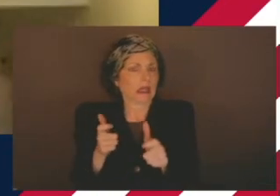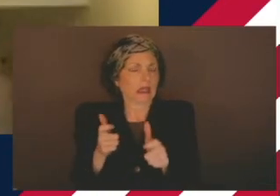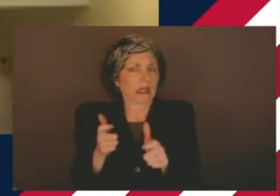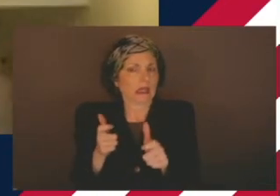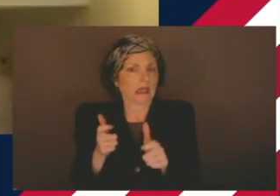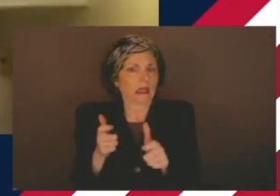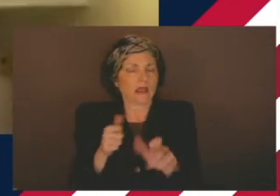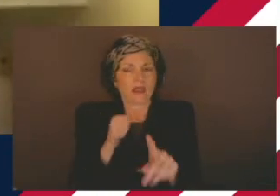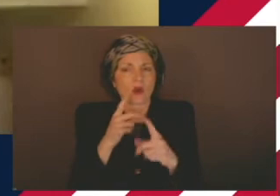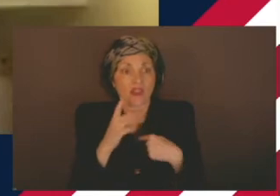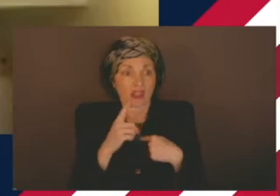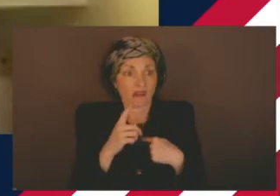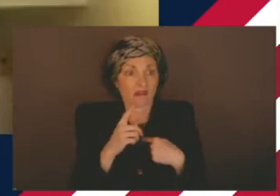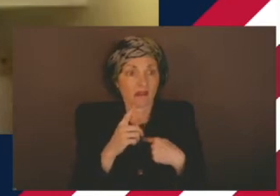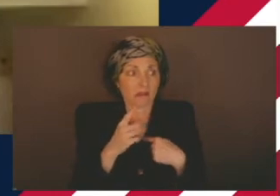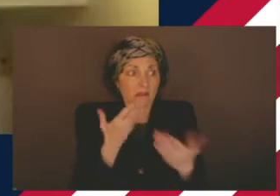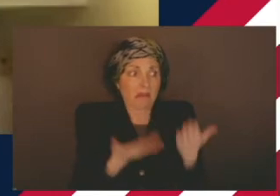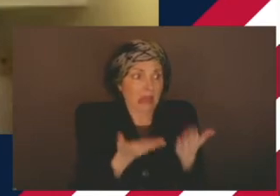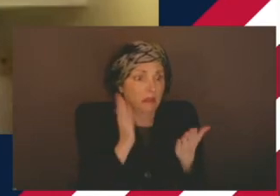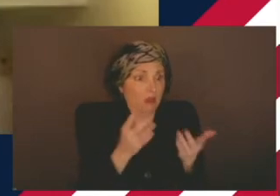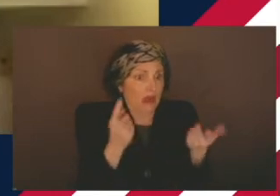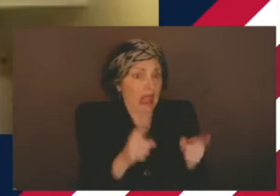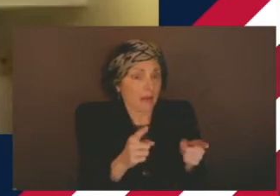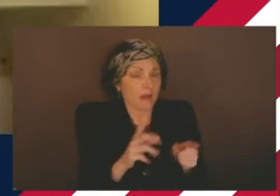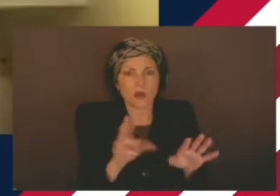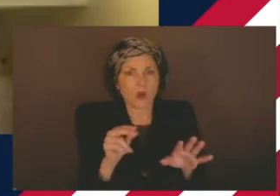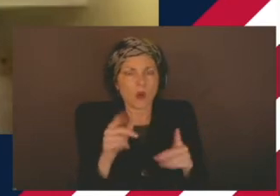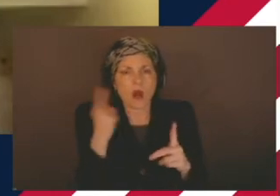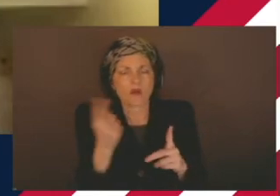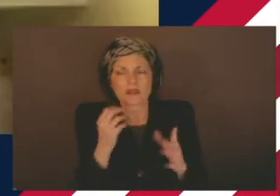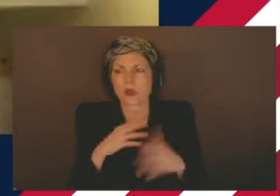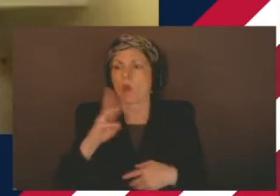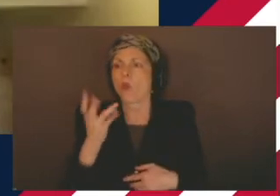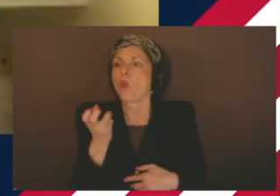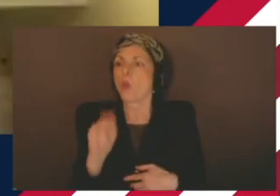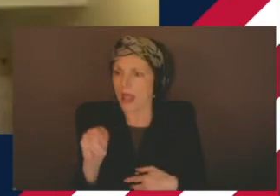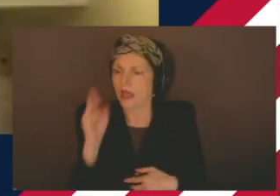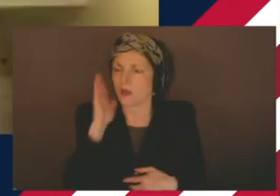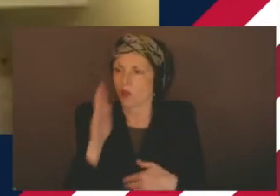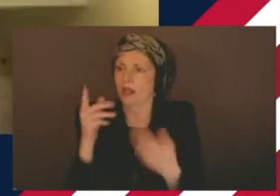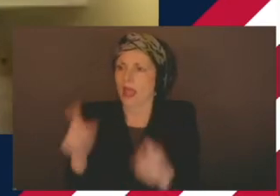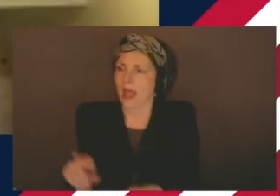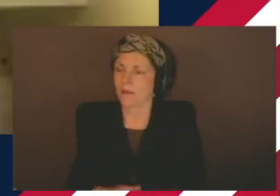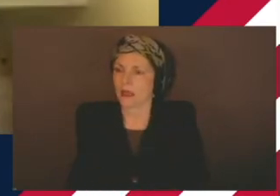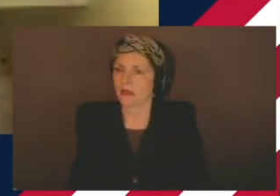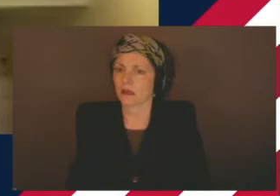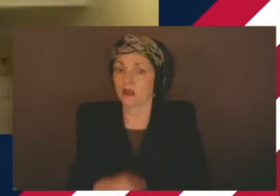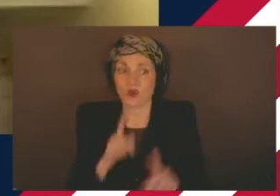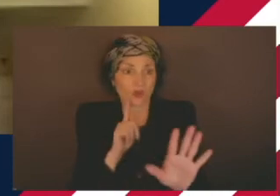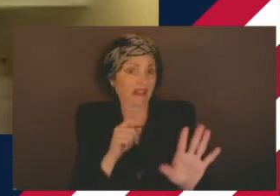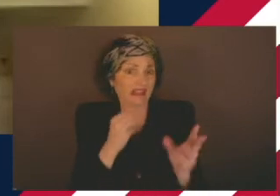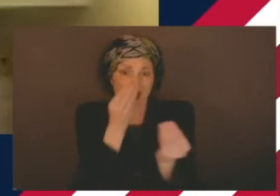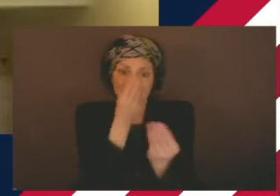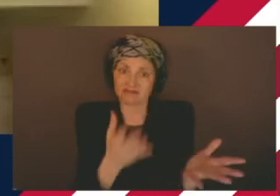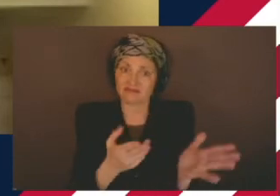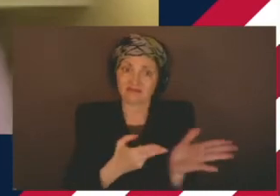happen. So tell me, as someone who didn't really experience that, I remember having the